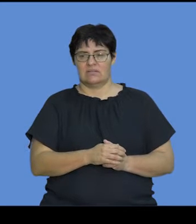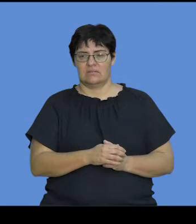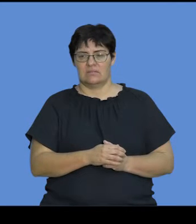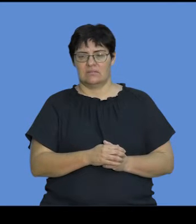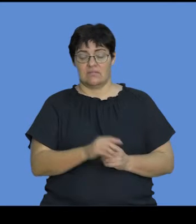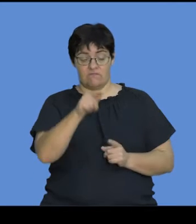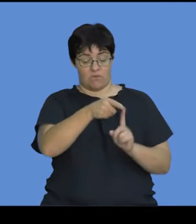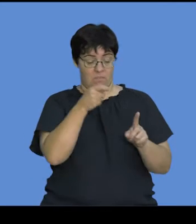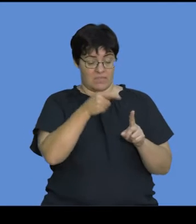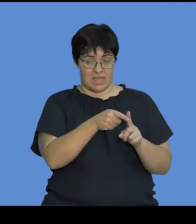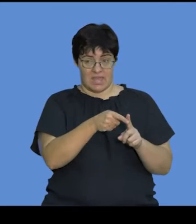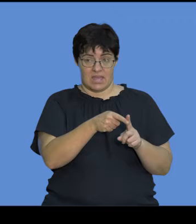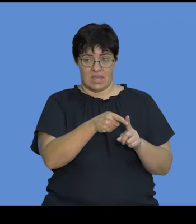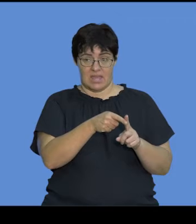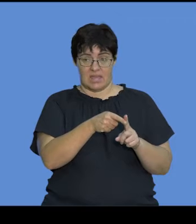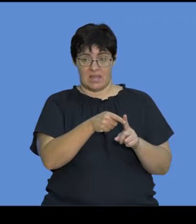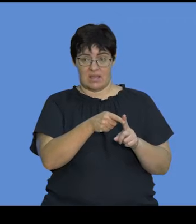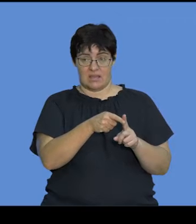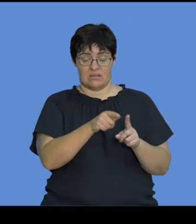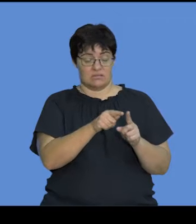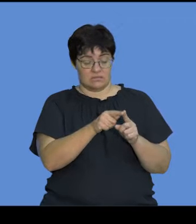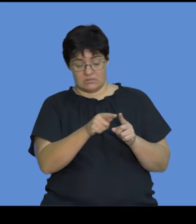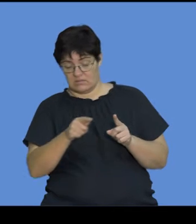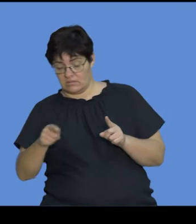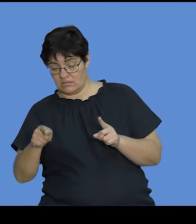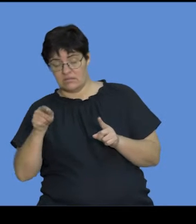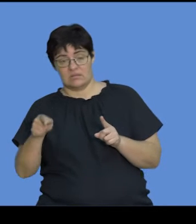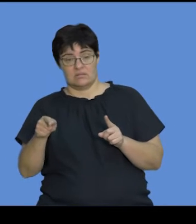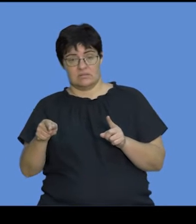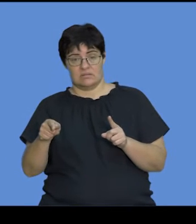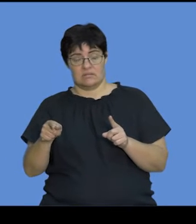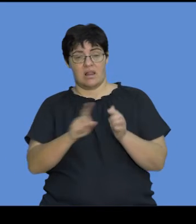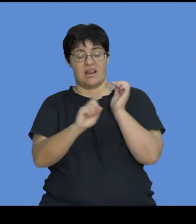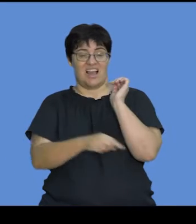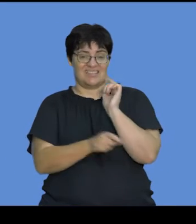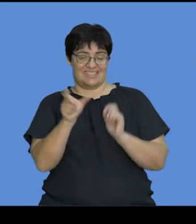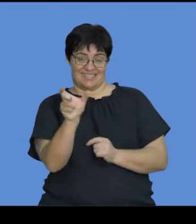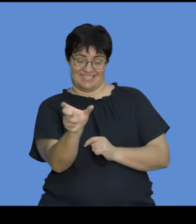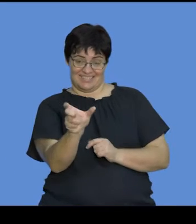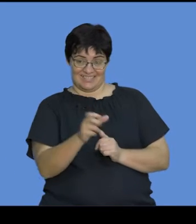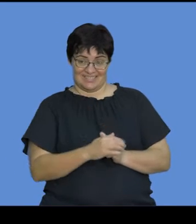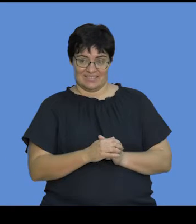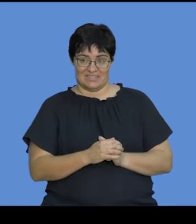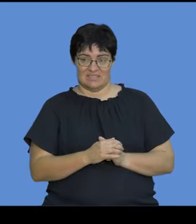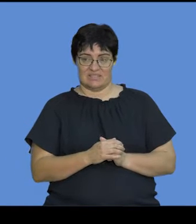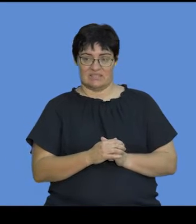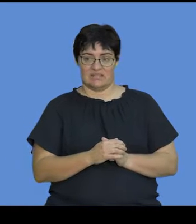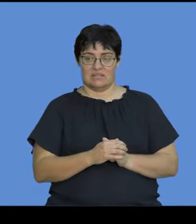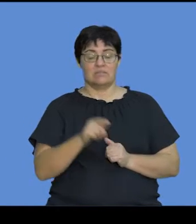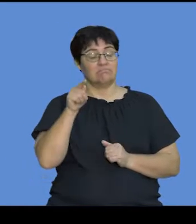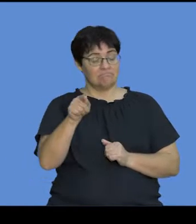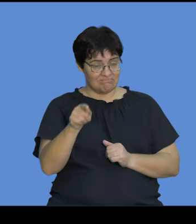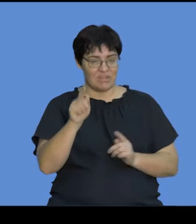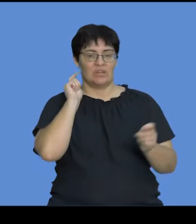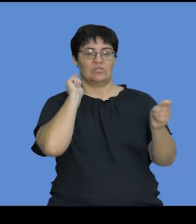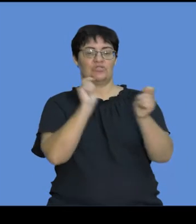the end of the first one to the end of the last one. That